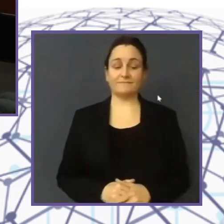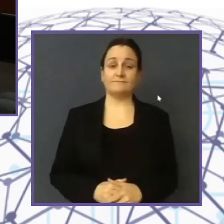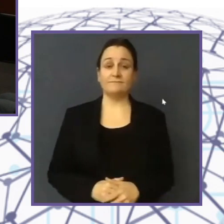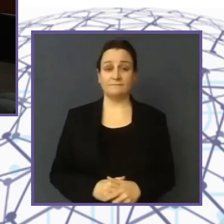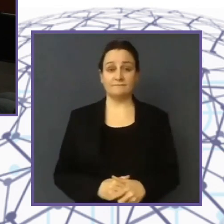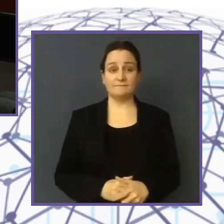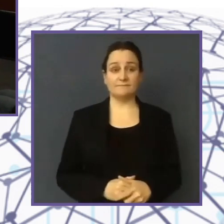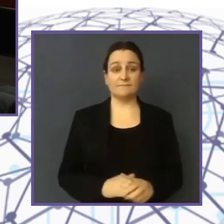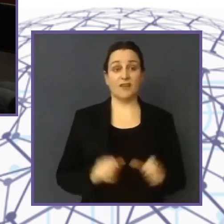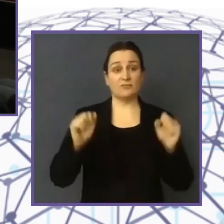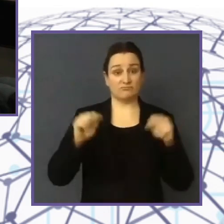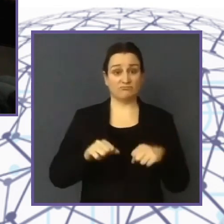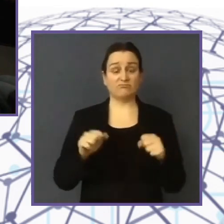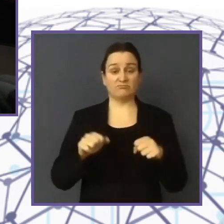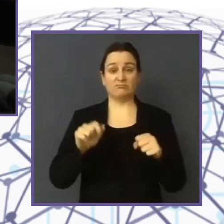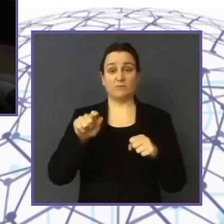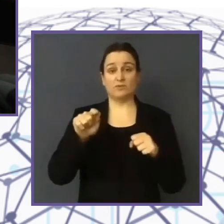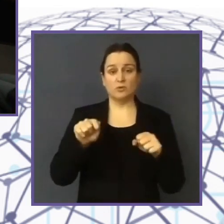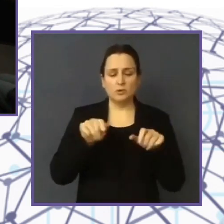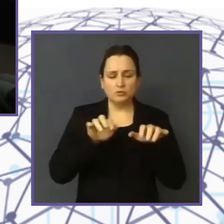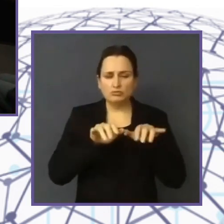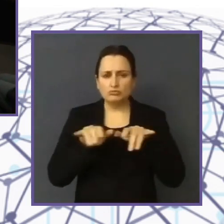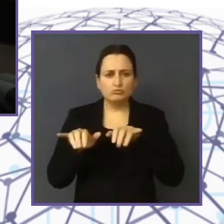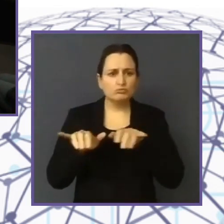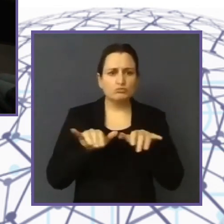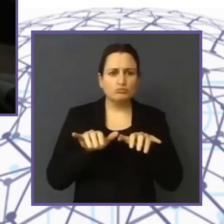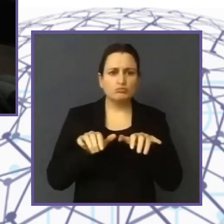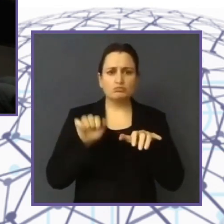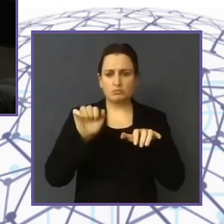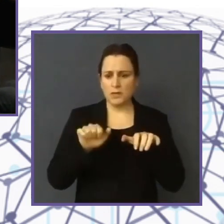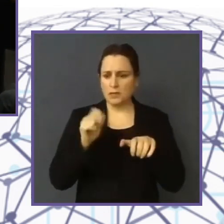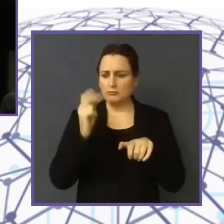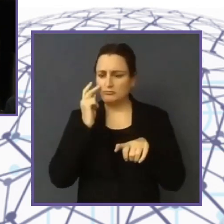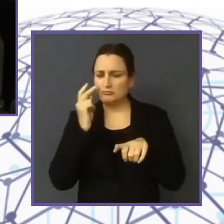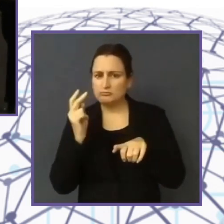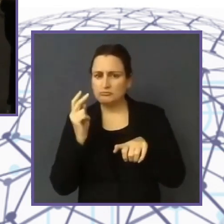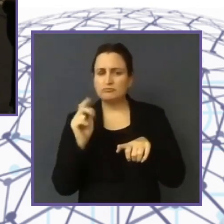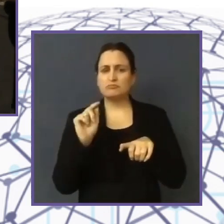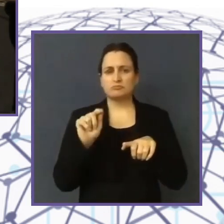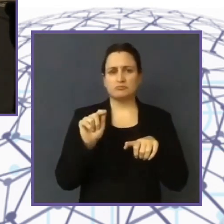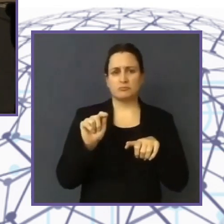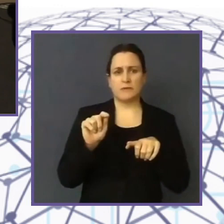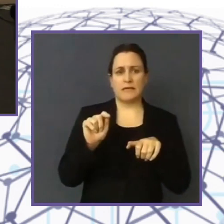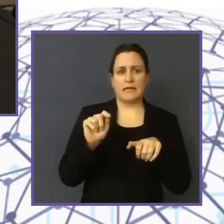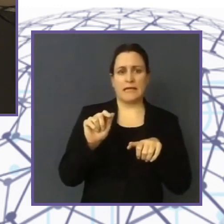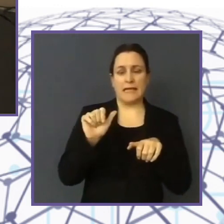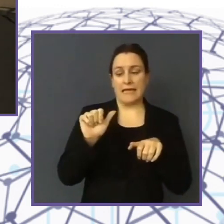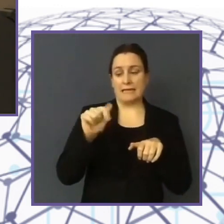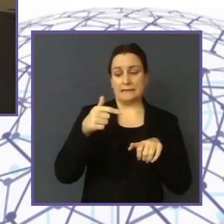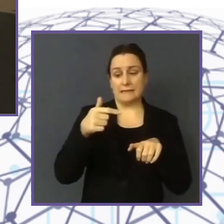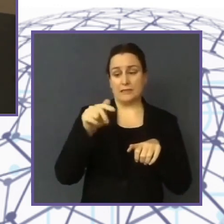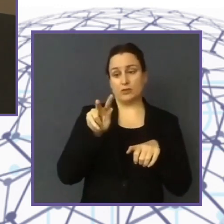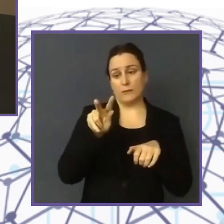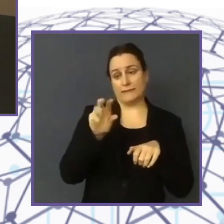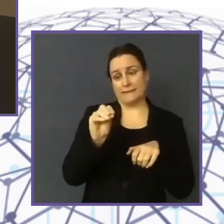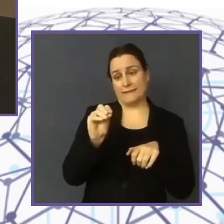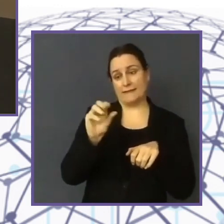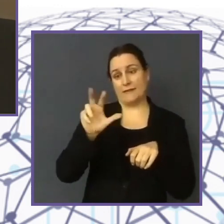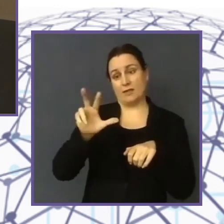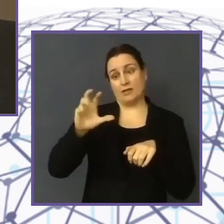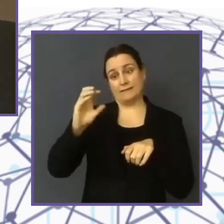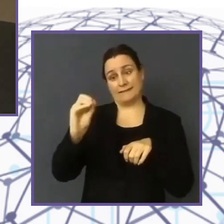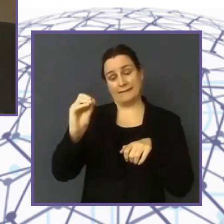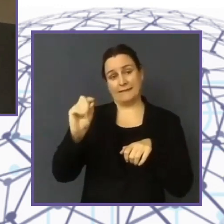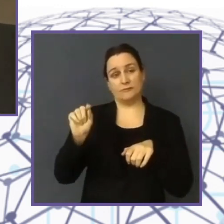a dedicated website, 802030.org. All our research, influencing papers,